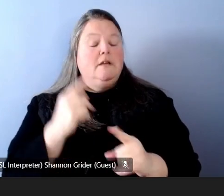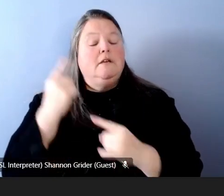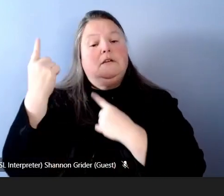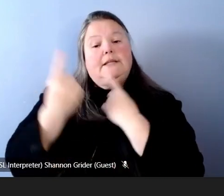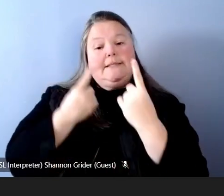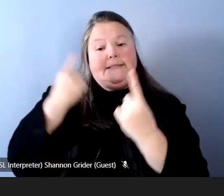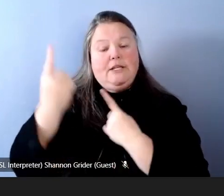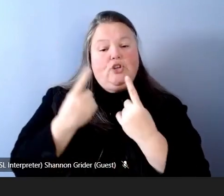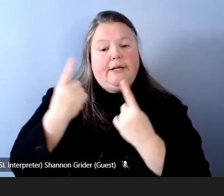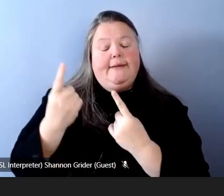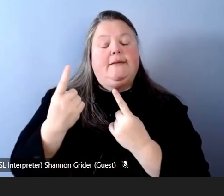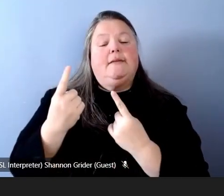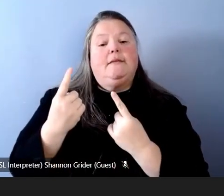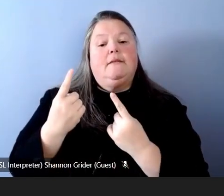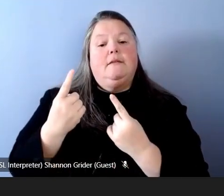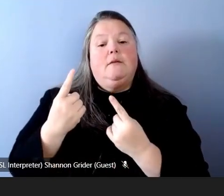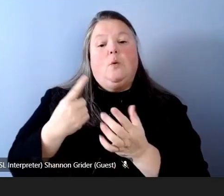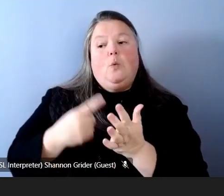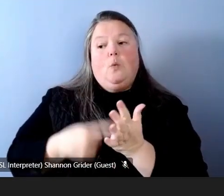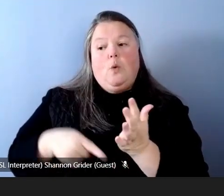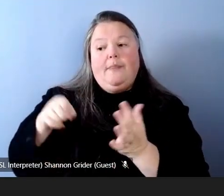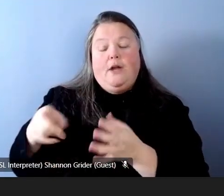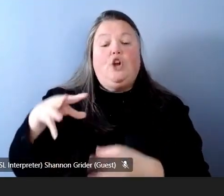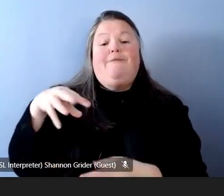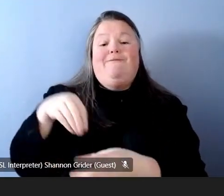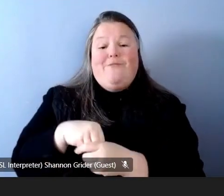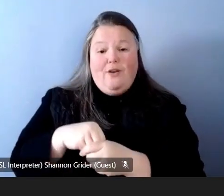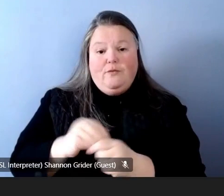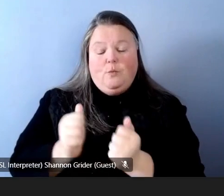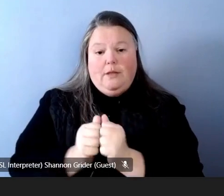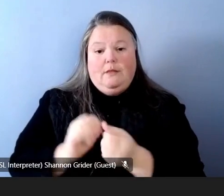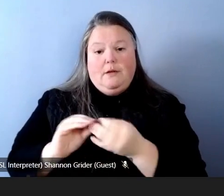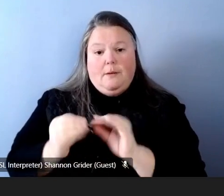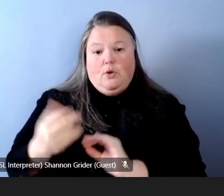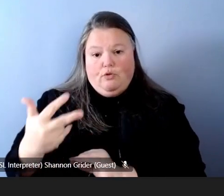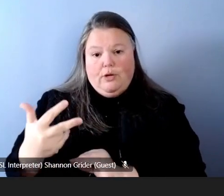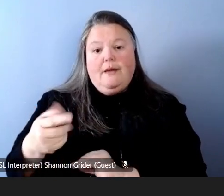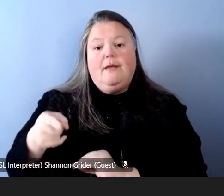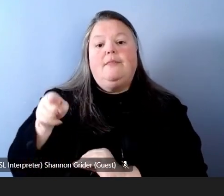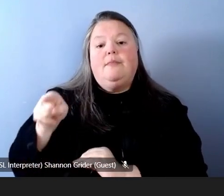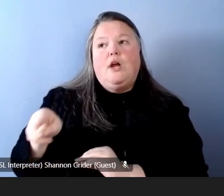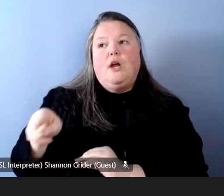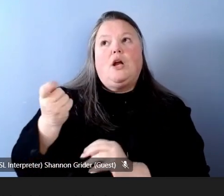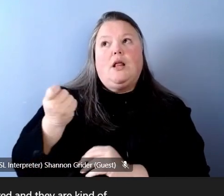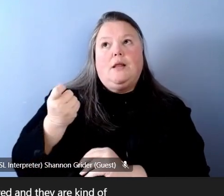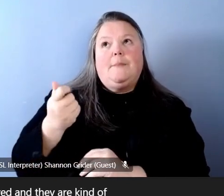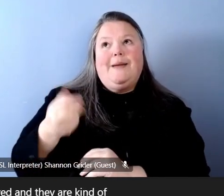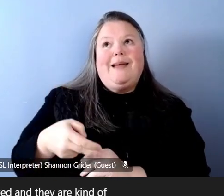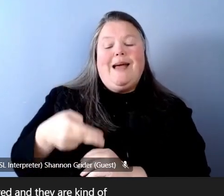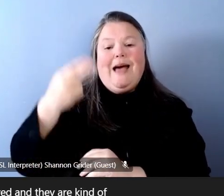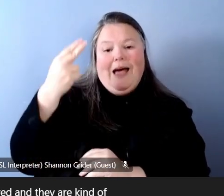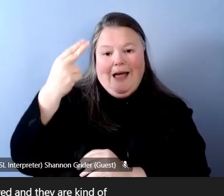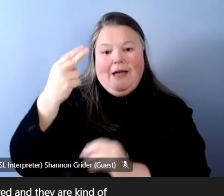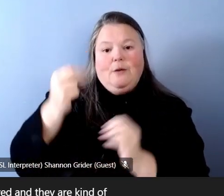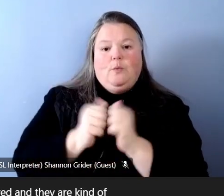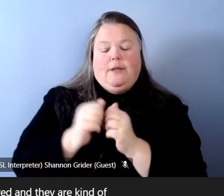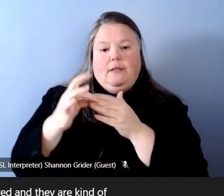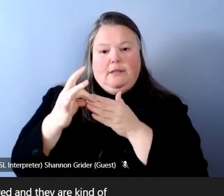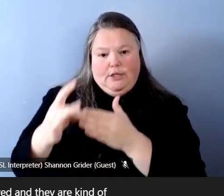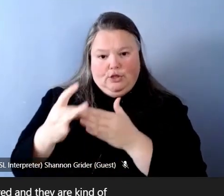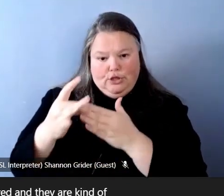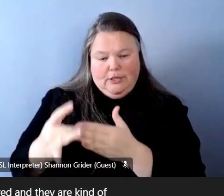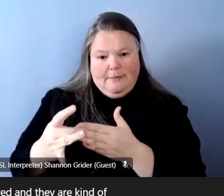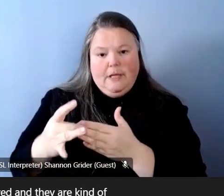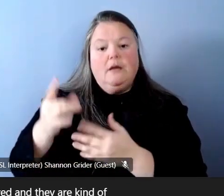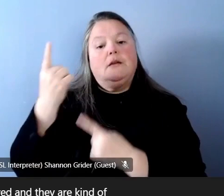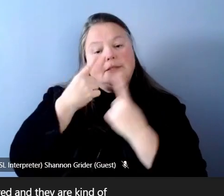considering the stuff that number three is involved in, they are kind of relatively high in regards to leadership,